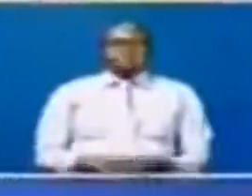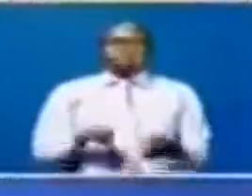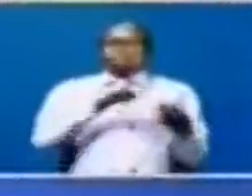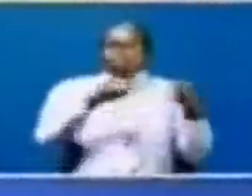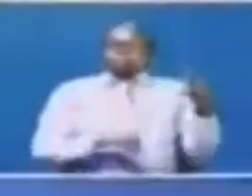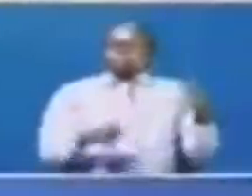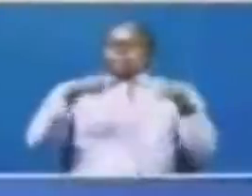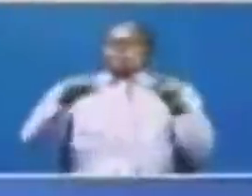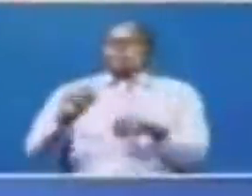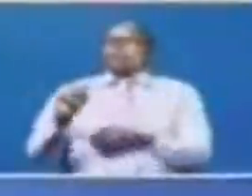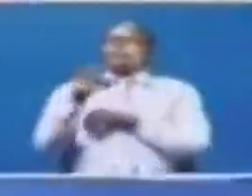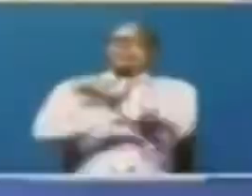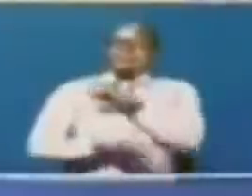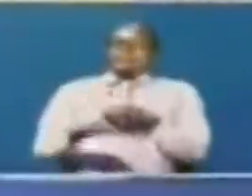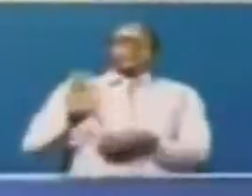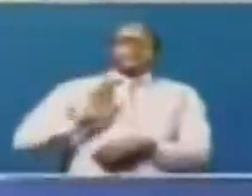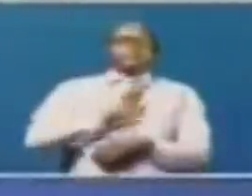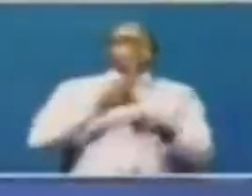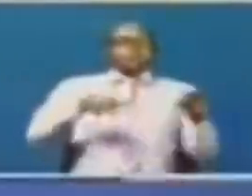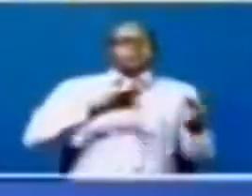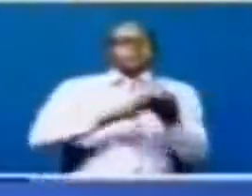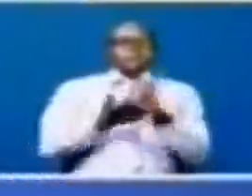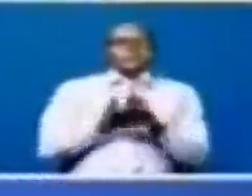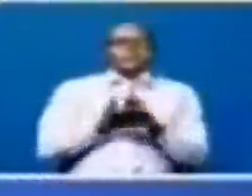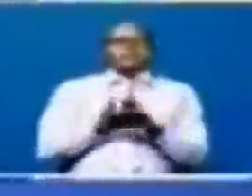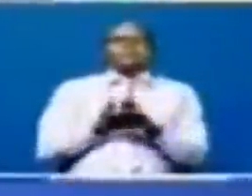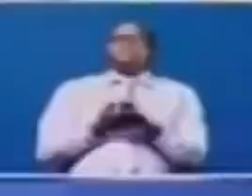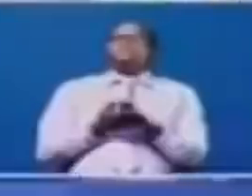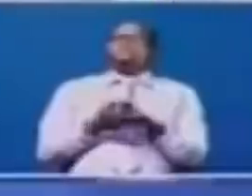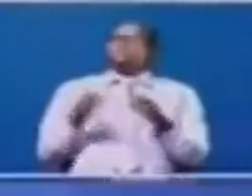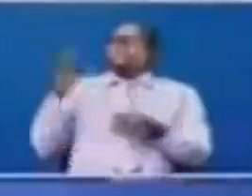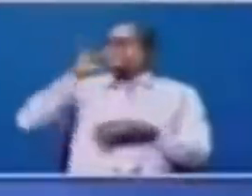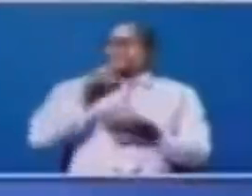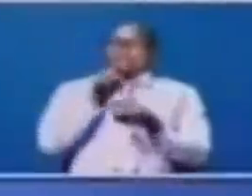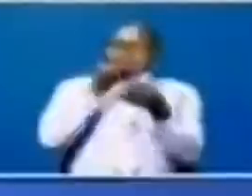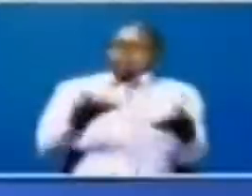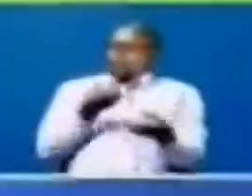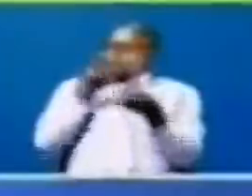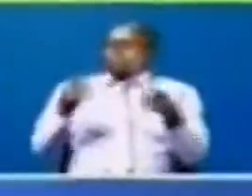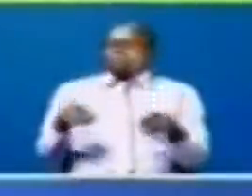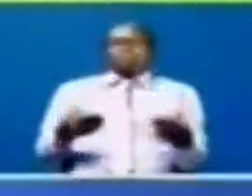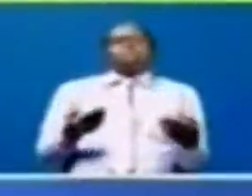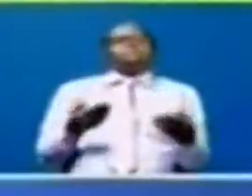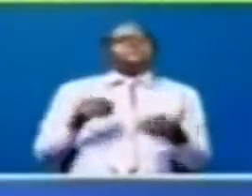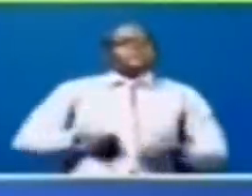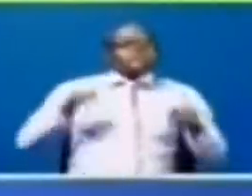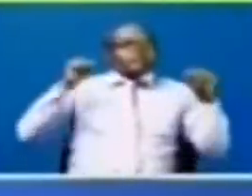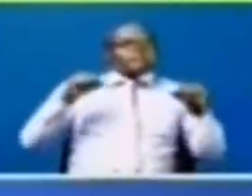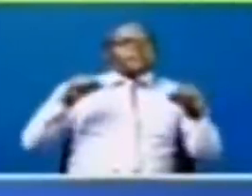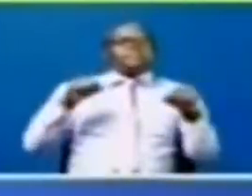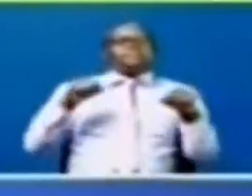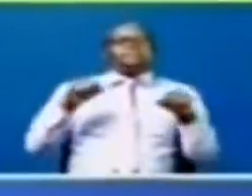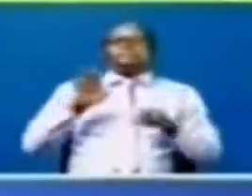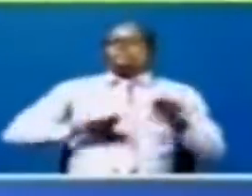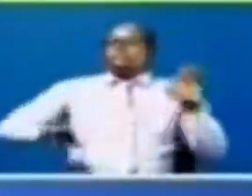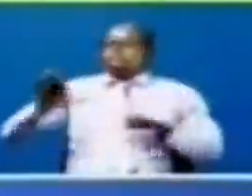told the country the commission's boardroom had become a venue for peddling misinformation and that Chebukati was scrambling